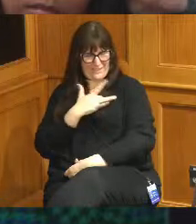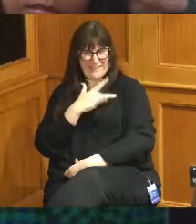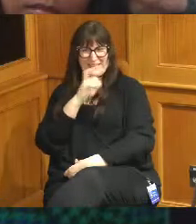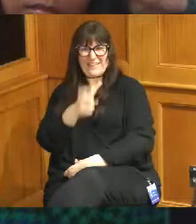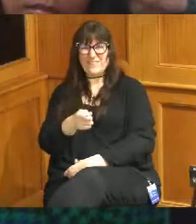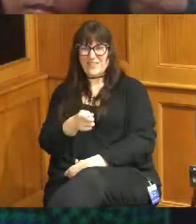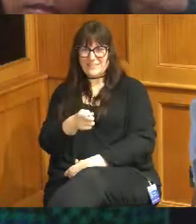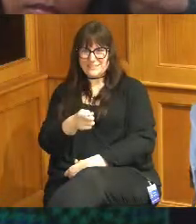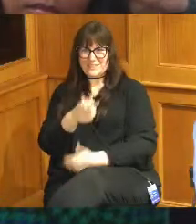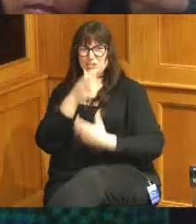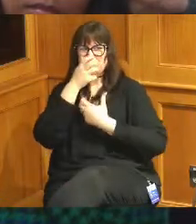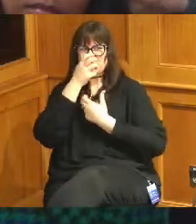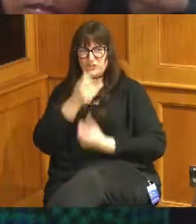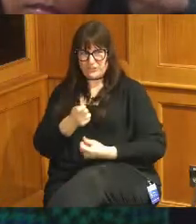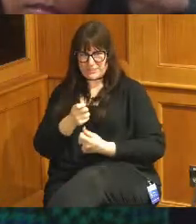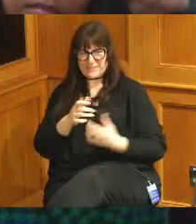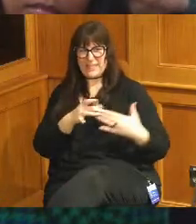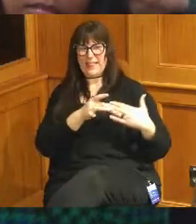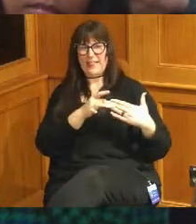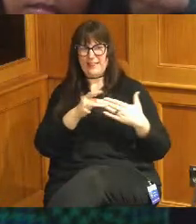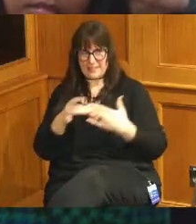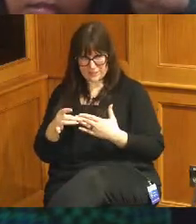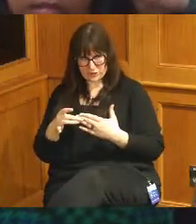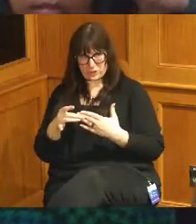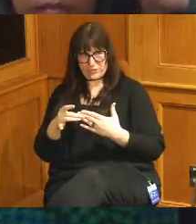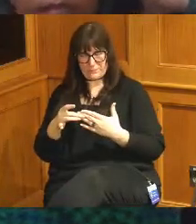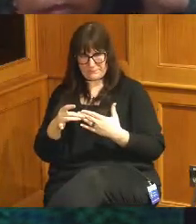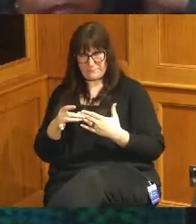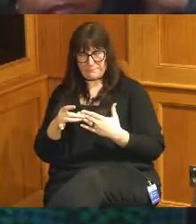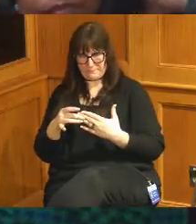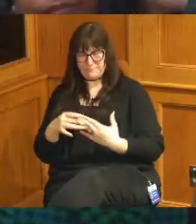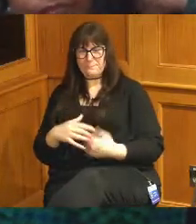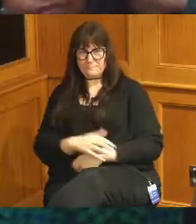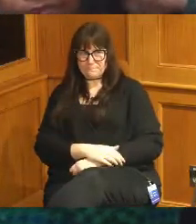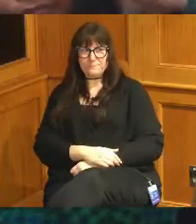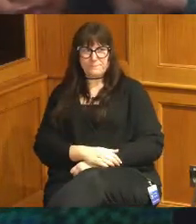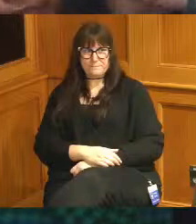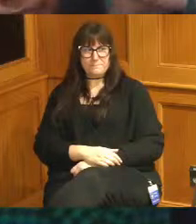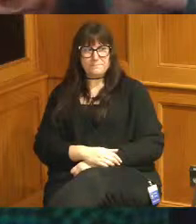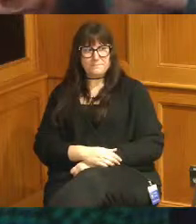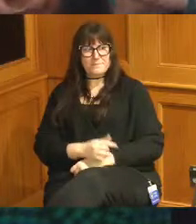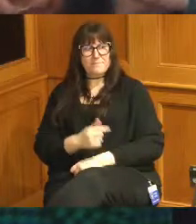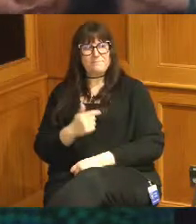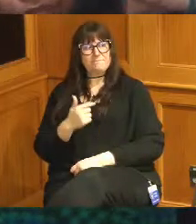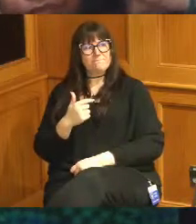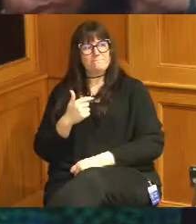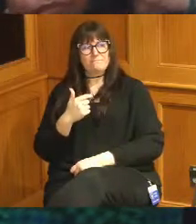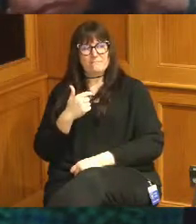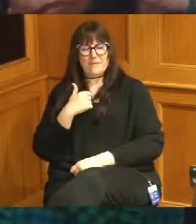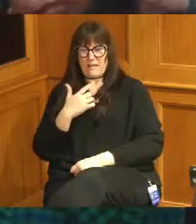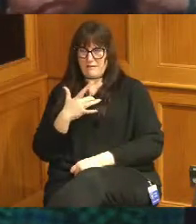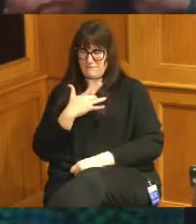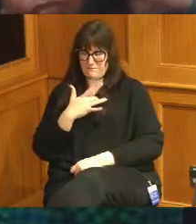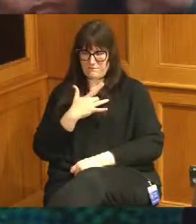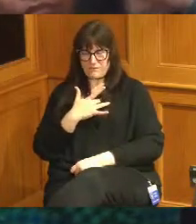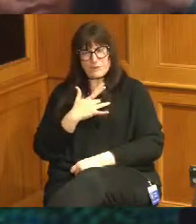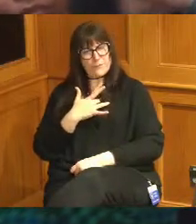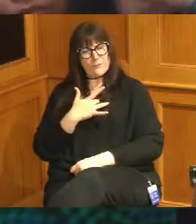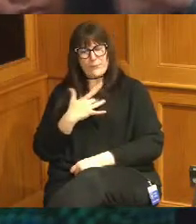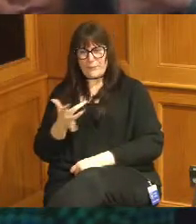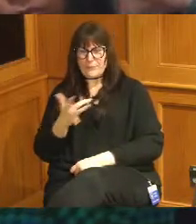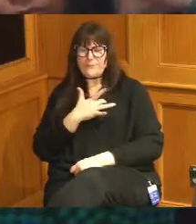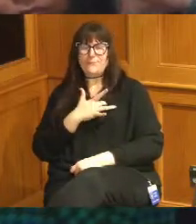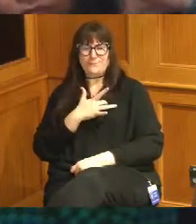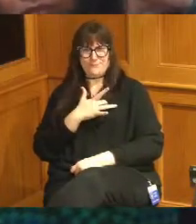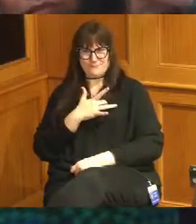trust and leadership. And so I have been very pleased to serve this community,